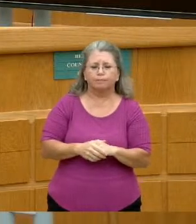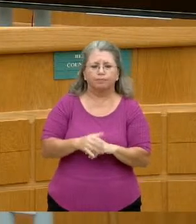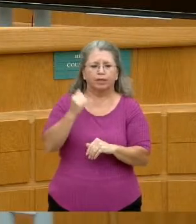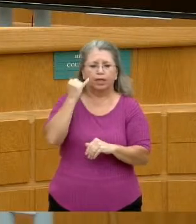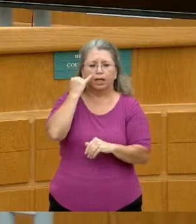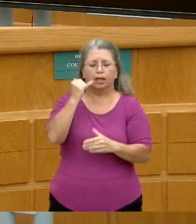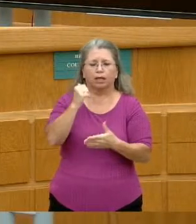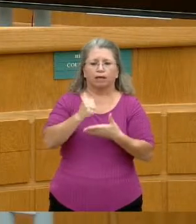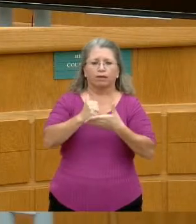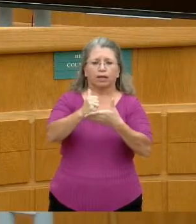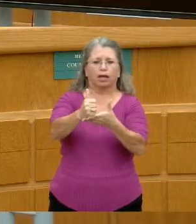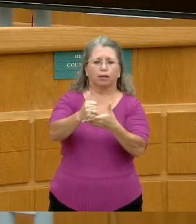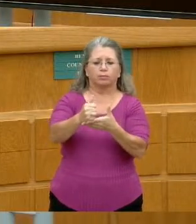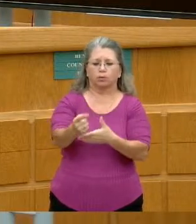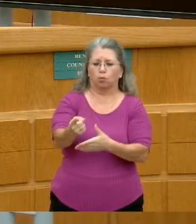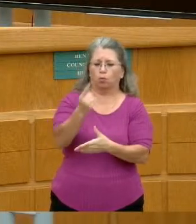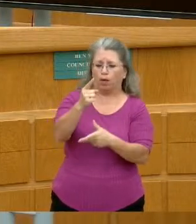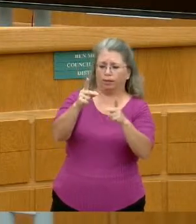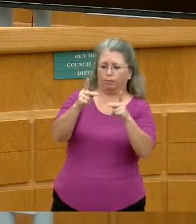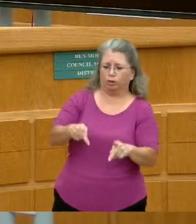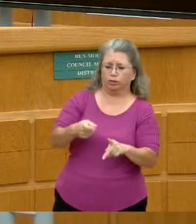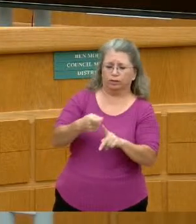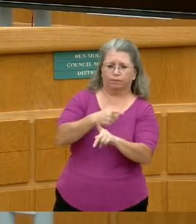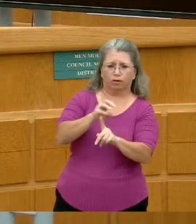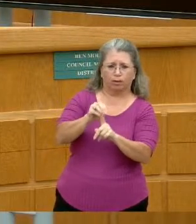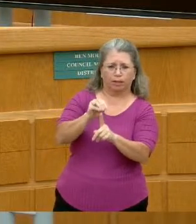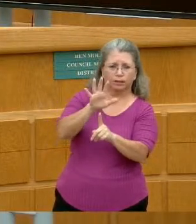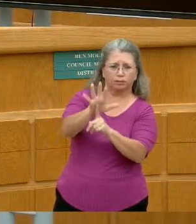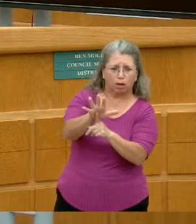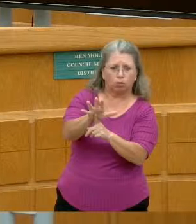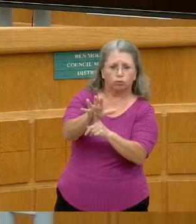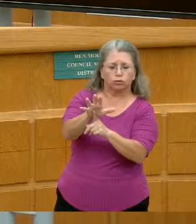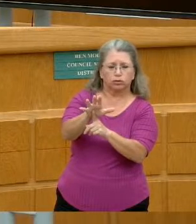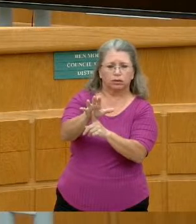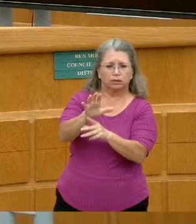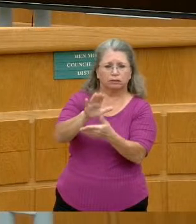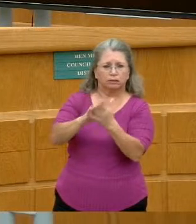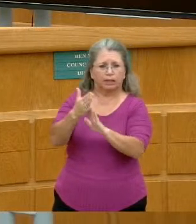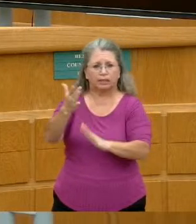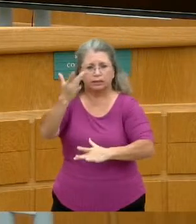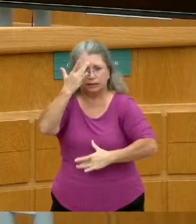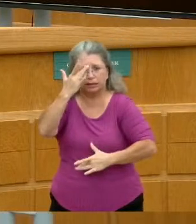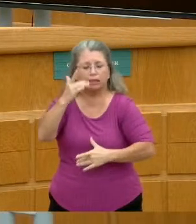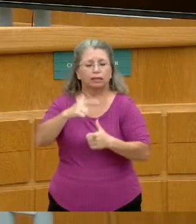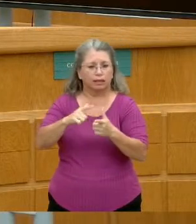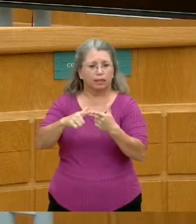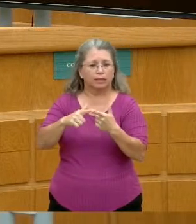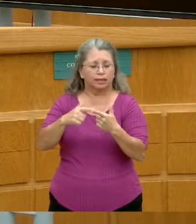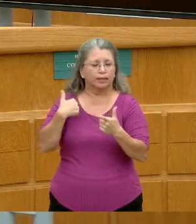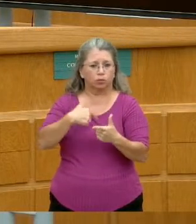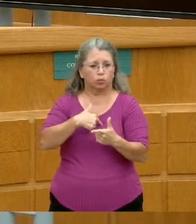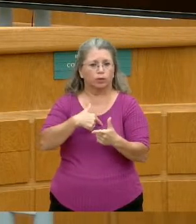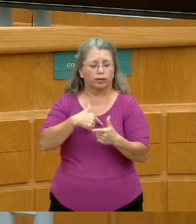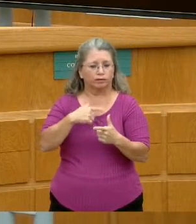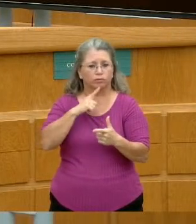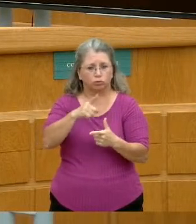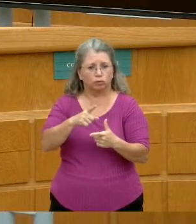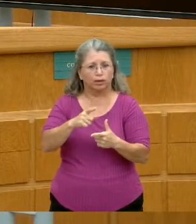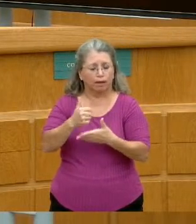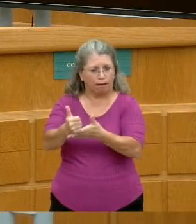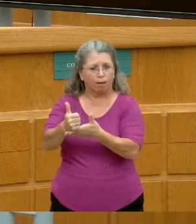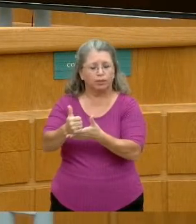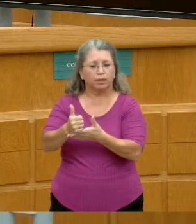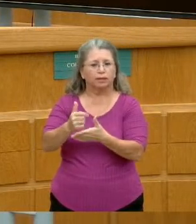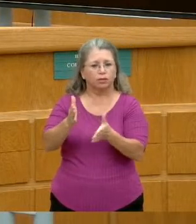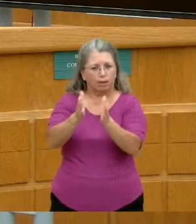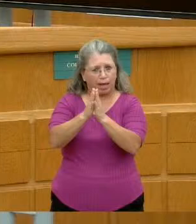helps one person from being exposed and catching the COVID, then I think we've made a significant contribution. So I'm asking the community to join hands, and